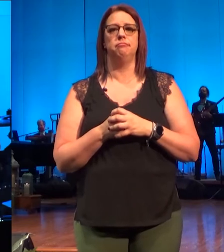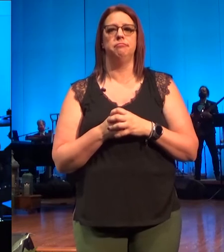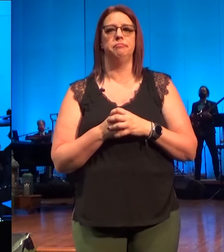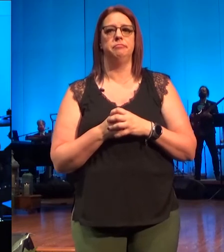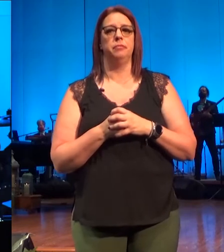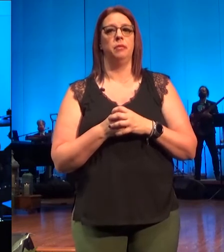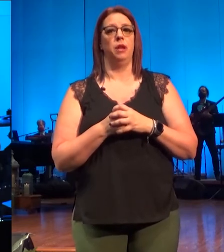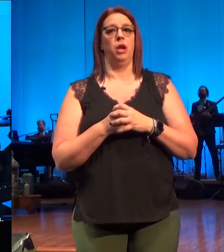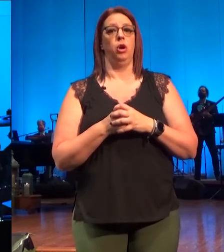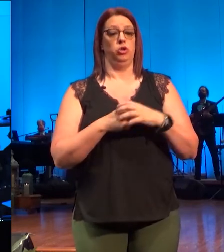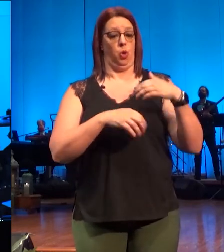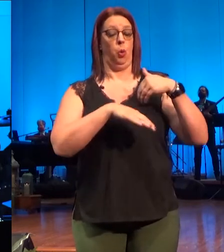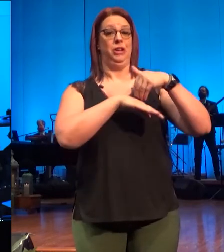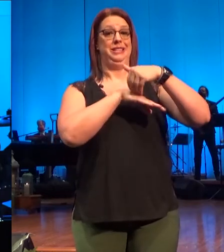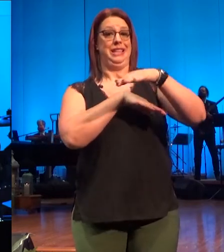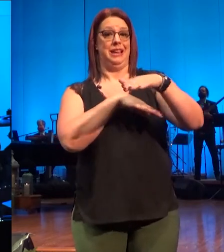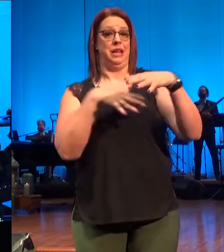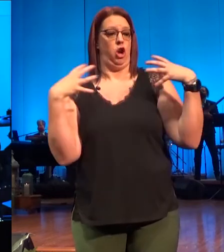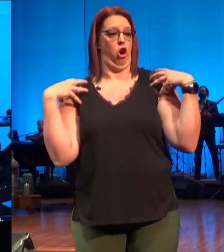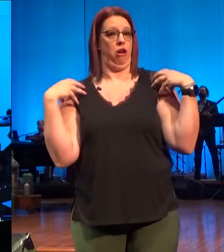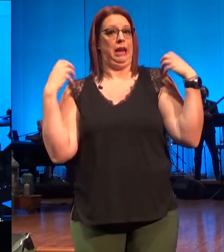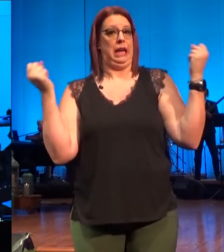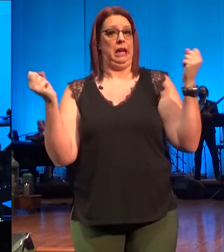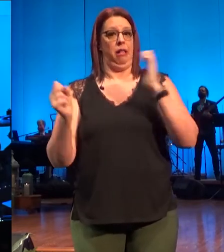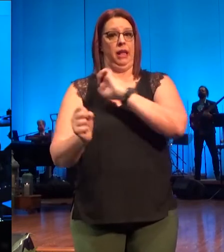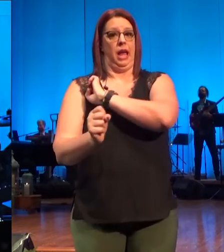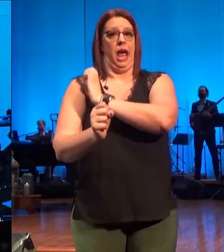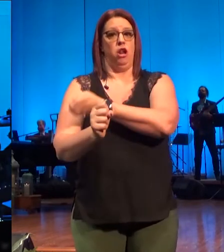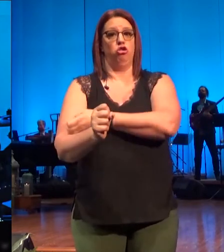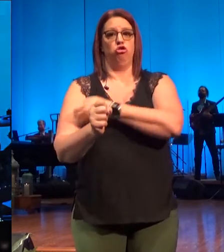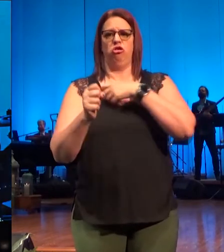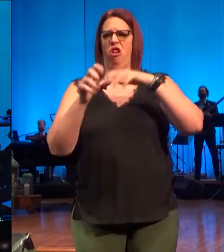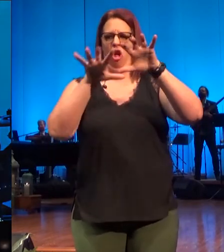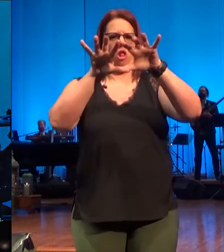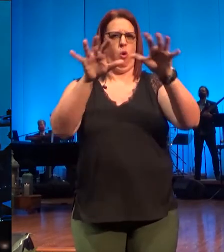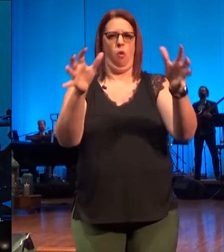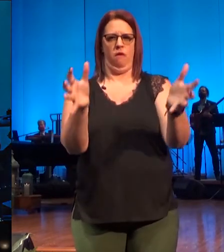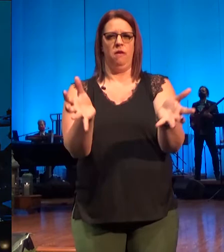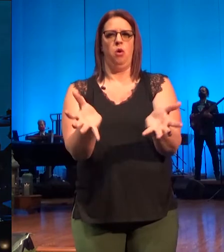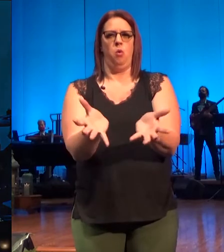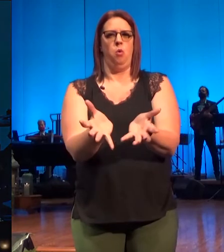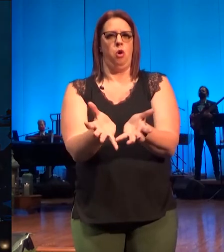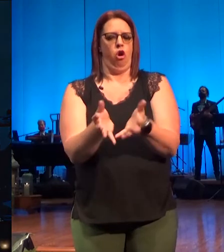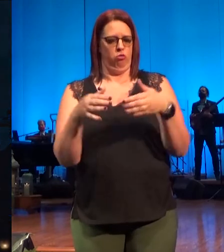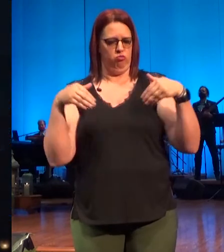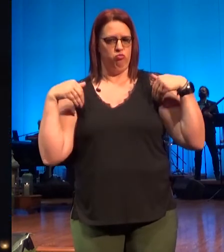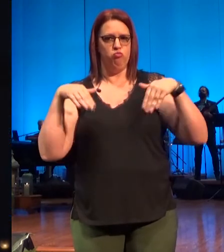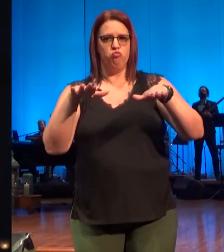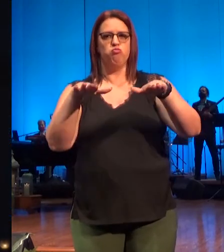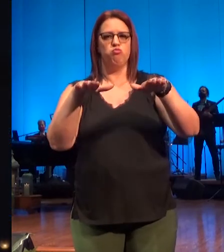We send our healing energy right now to people all over this world